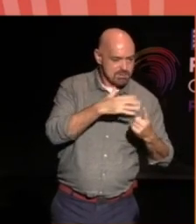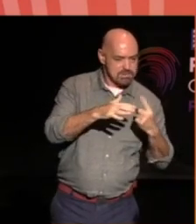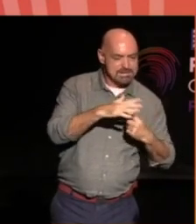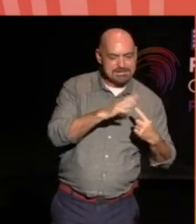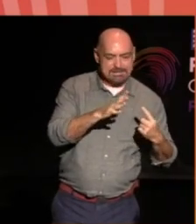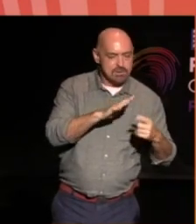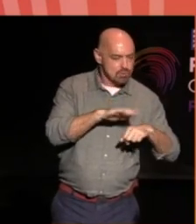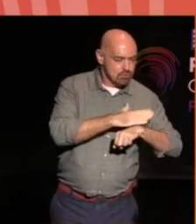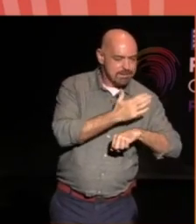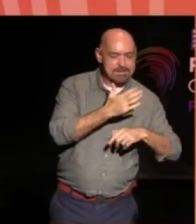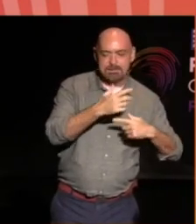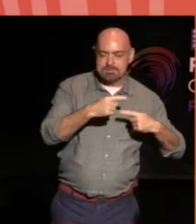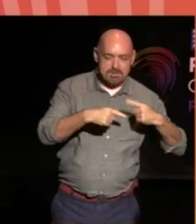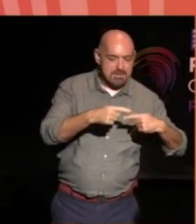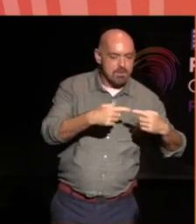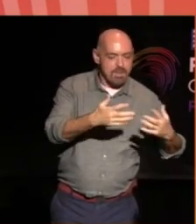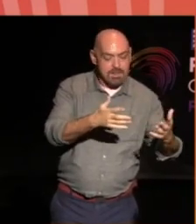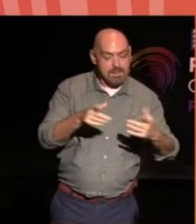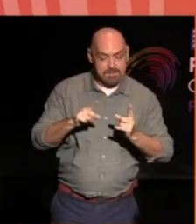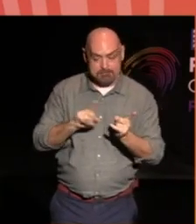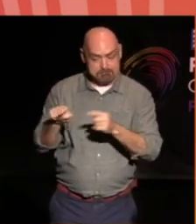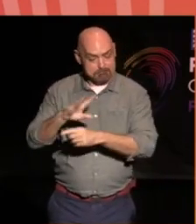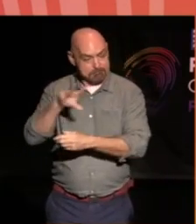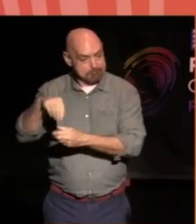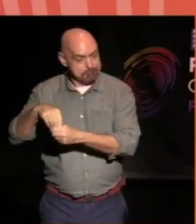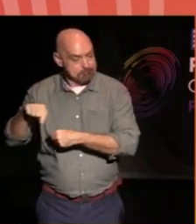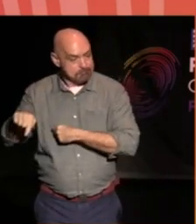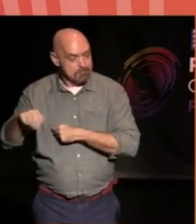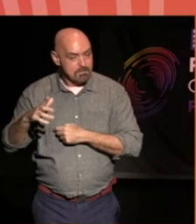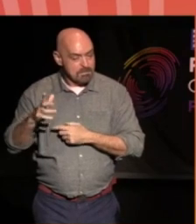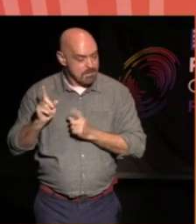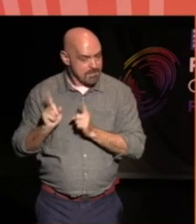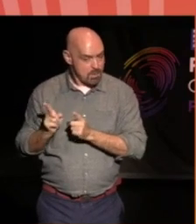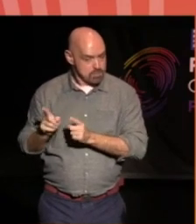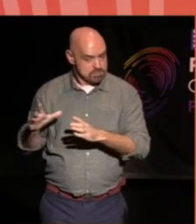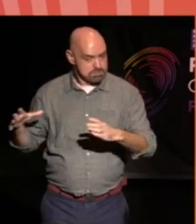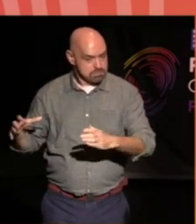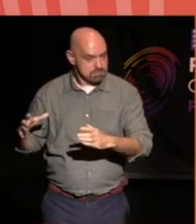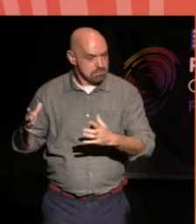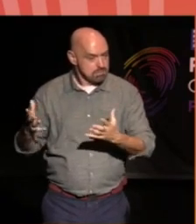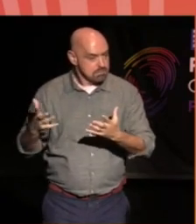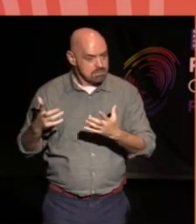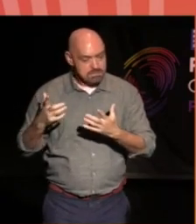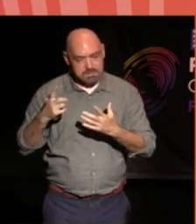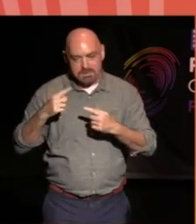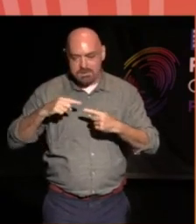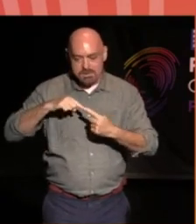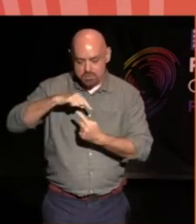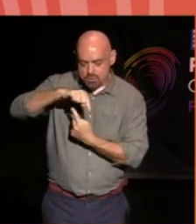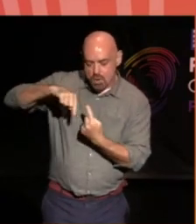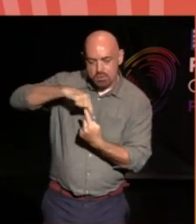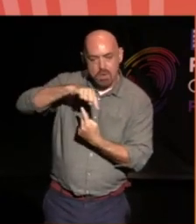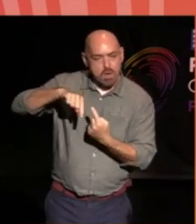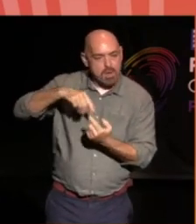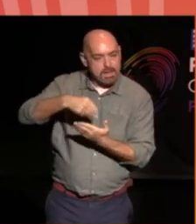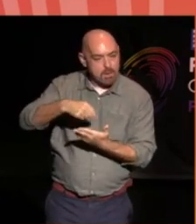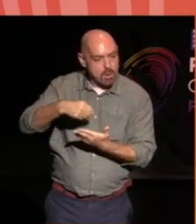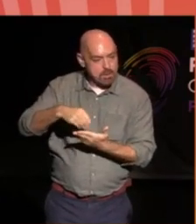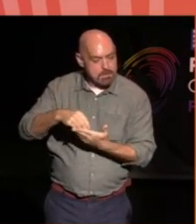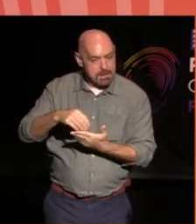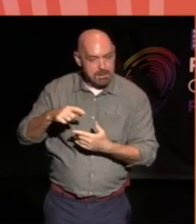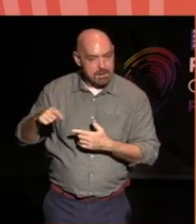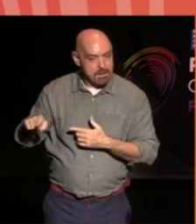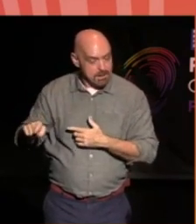society is seeing elsewhere, and how much from the inside are ideas around circular economy being able